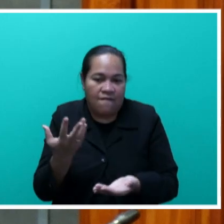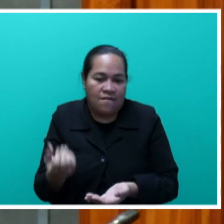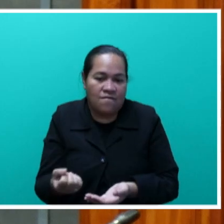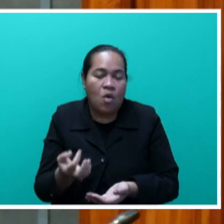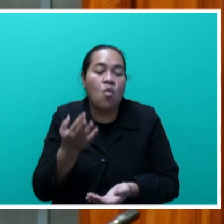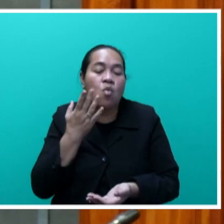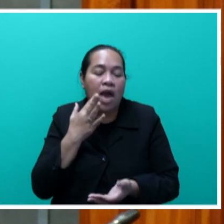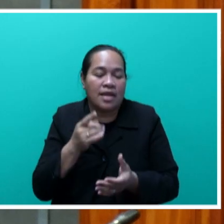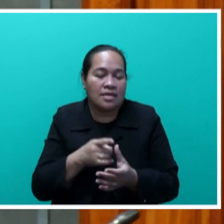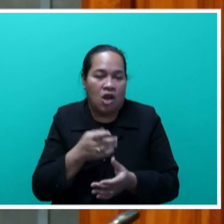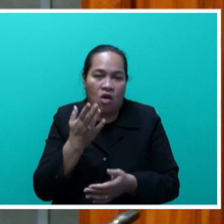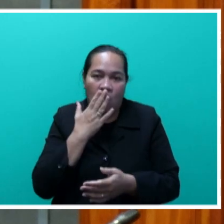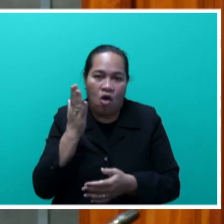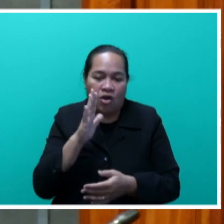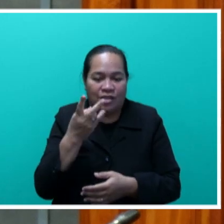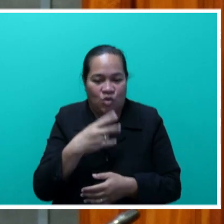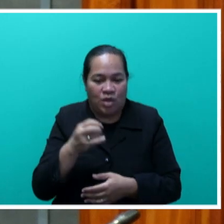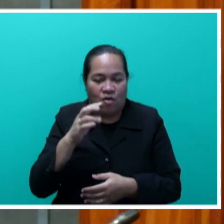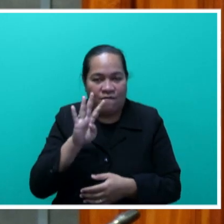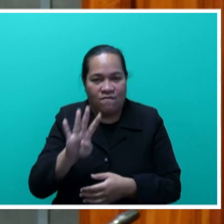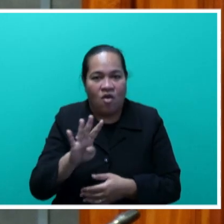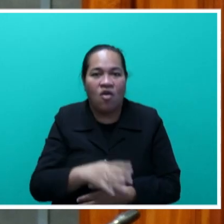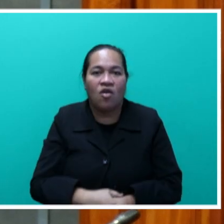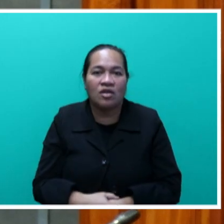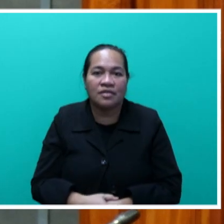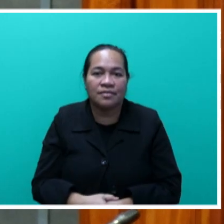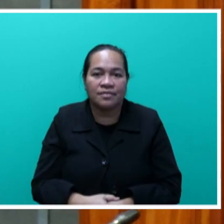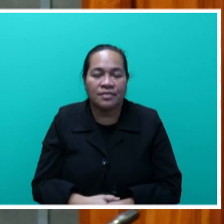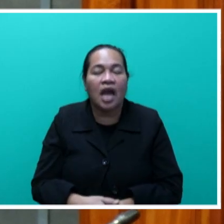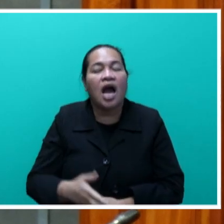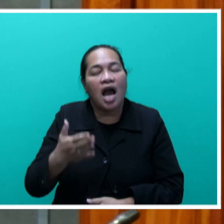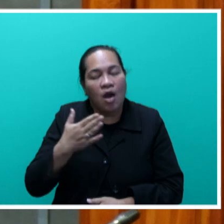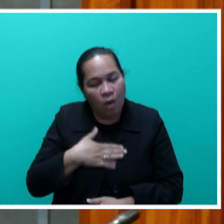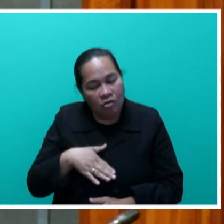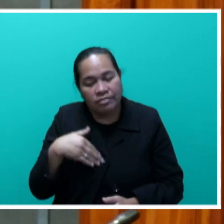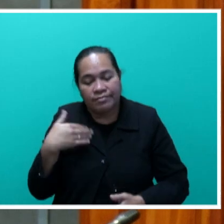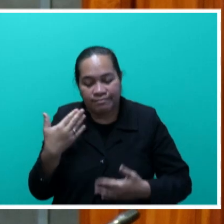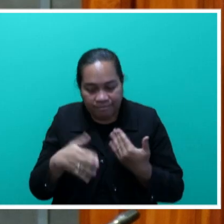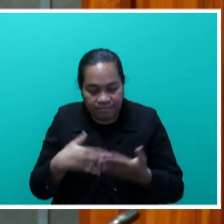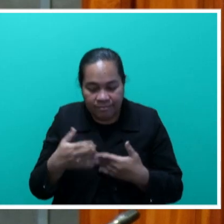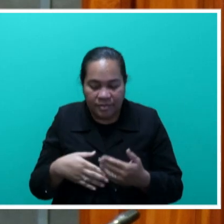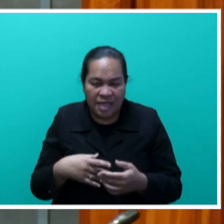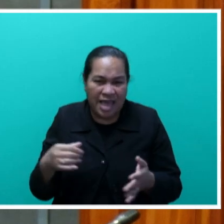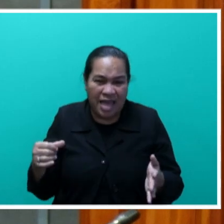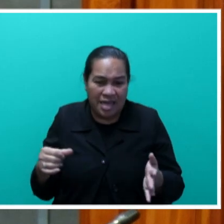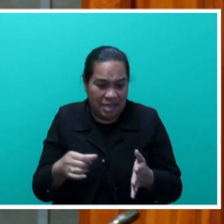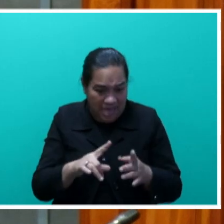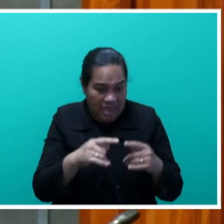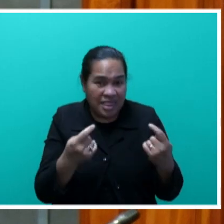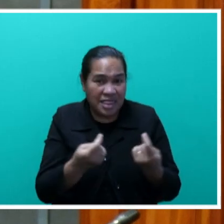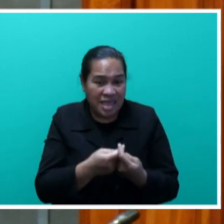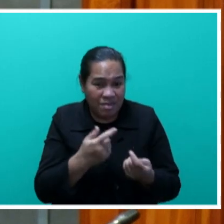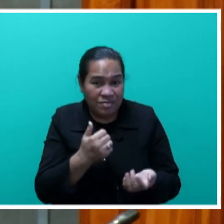August 2024. But I'd just like to highlight, Mr. Speaker, sir, about the hardship assistance scheme that